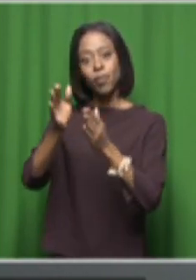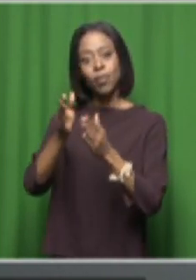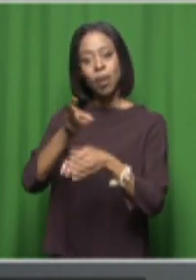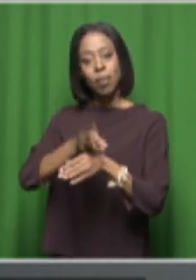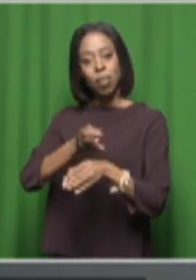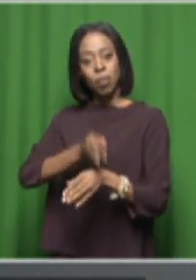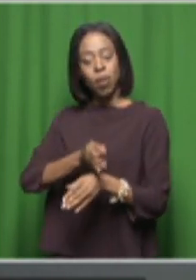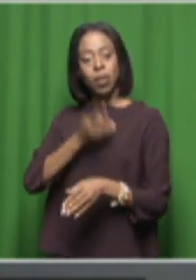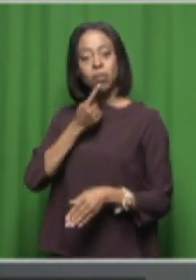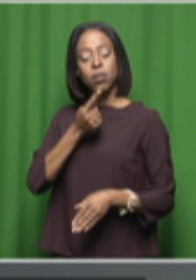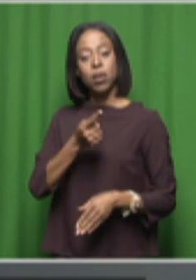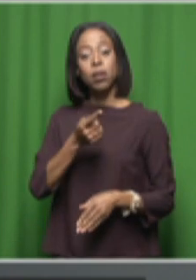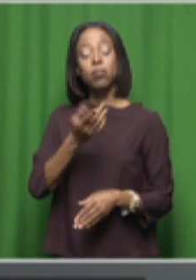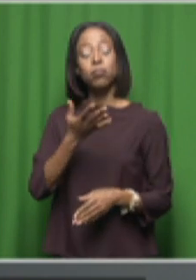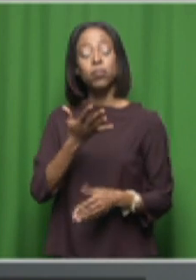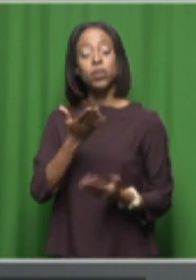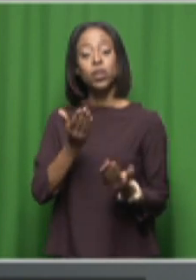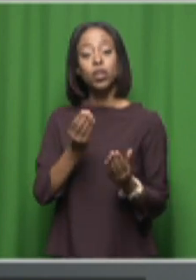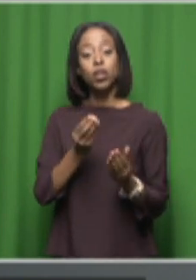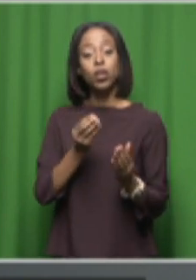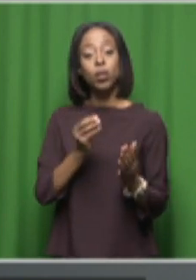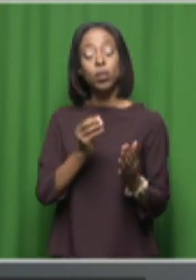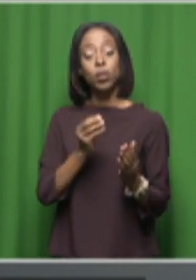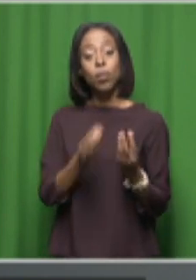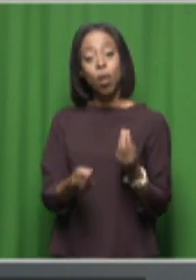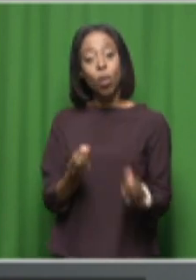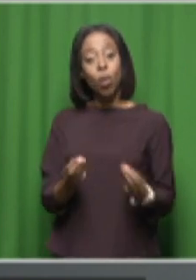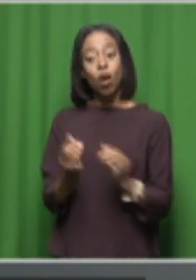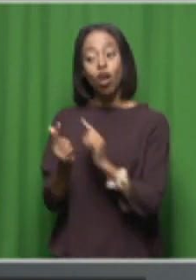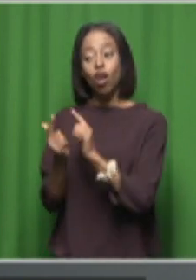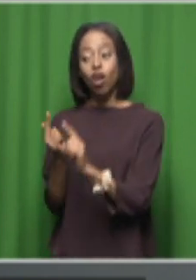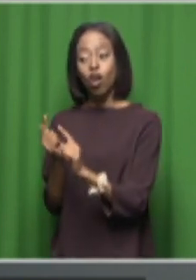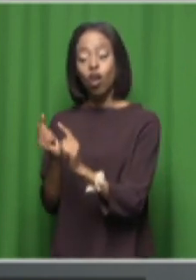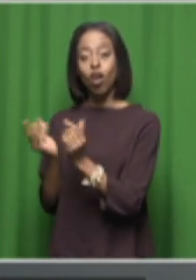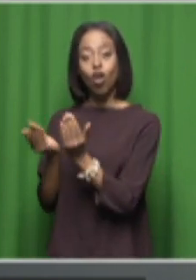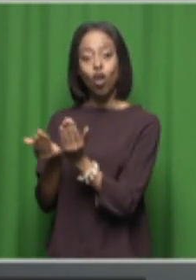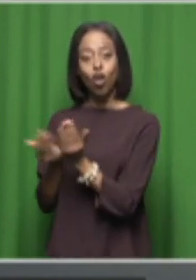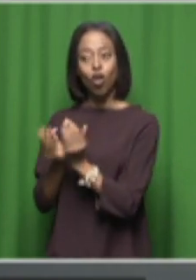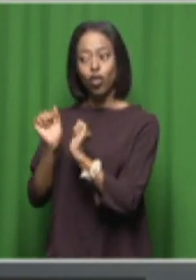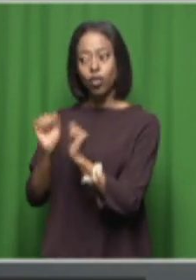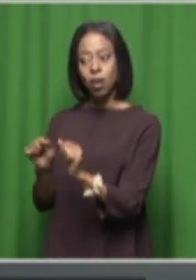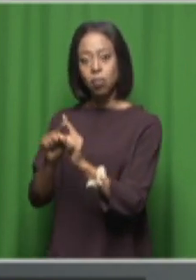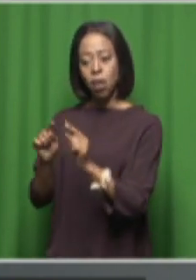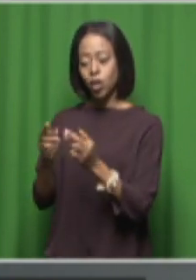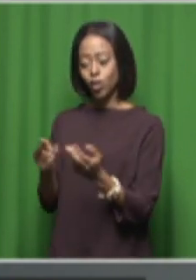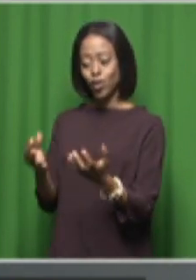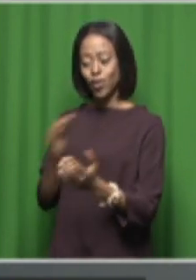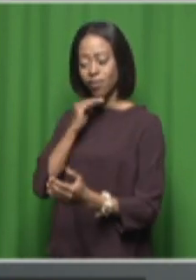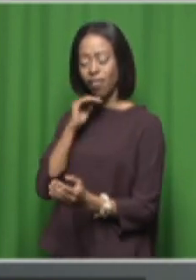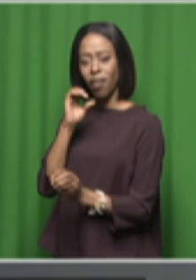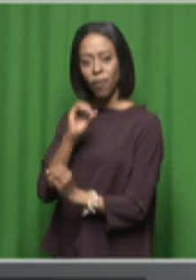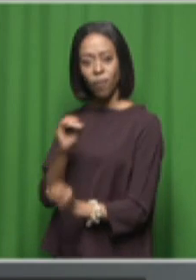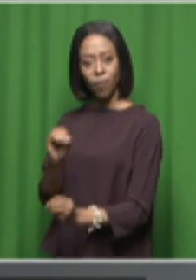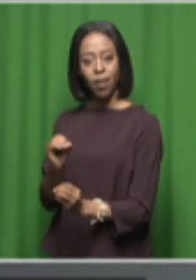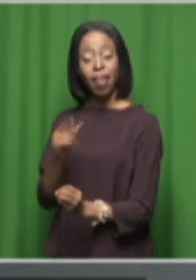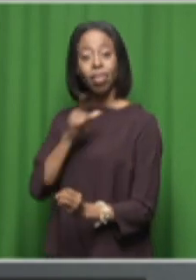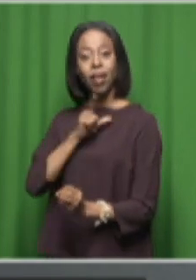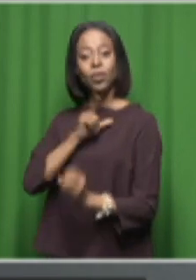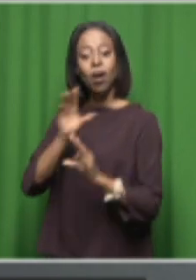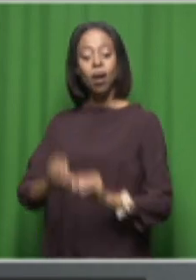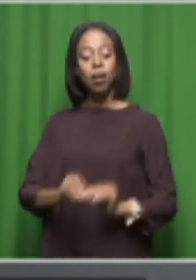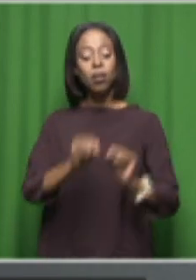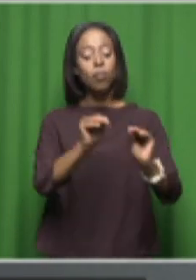to put their children in township schools or rural schools if these schools were adequately resourced. We even heard from